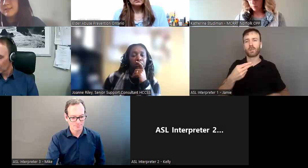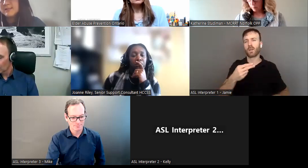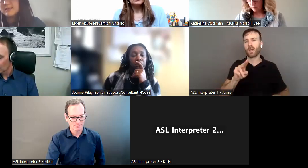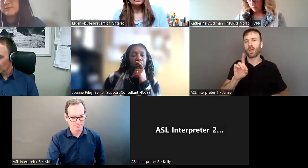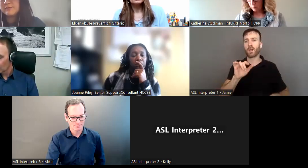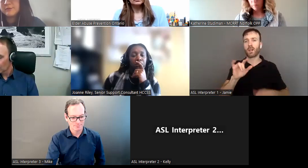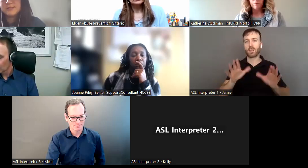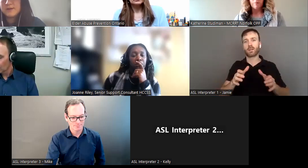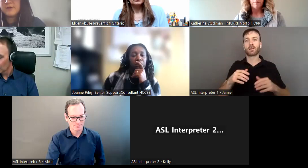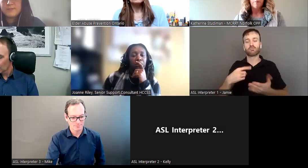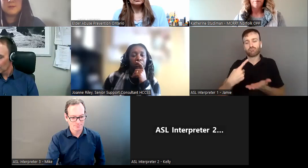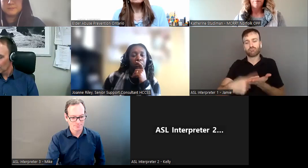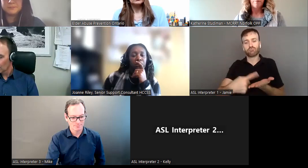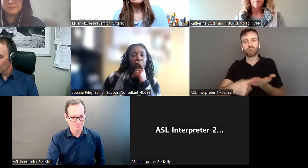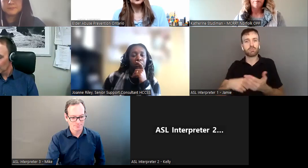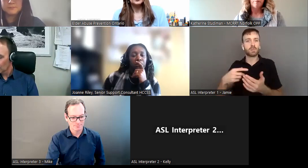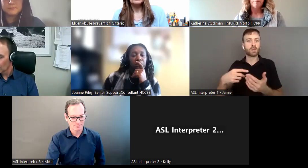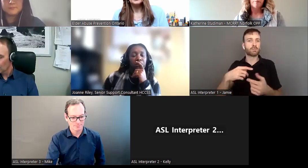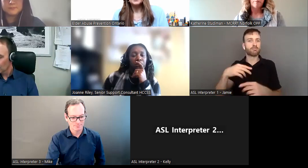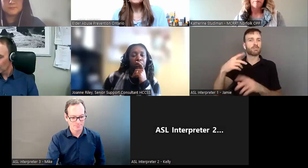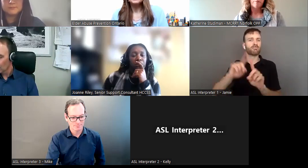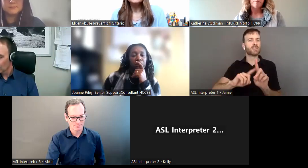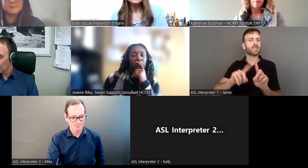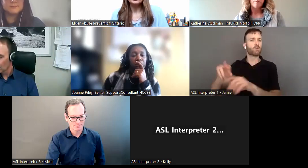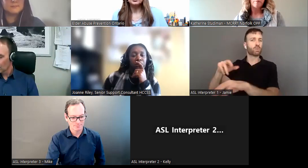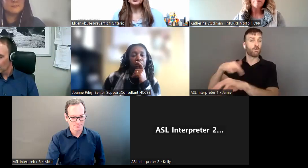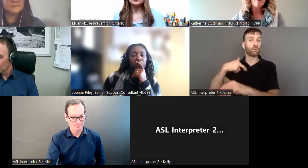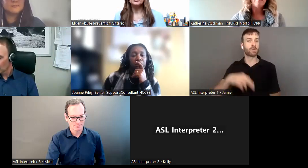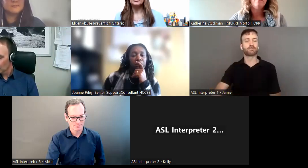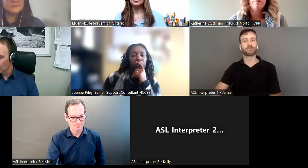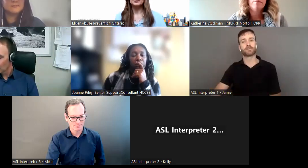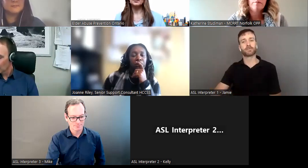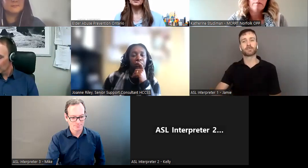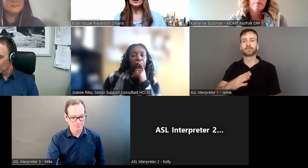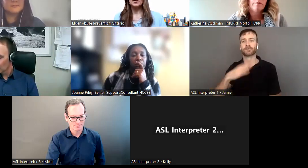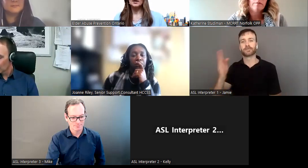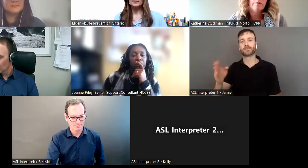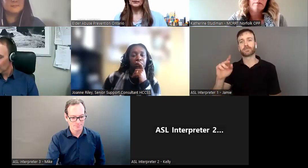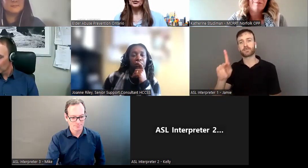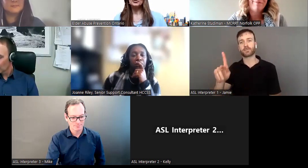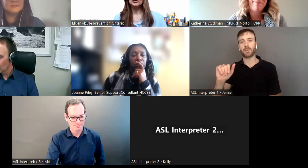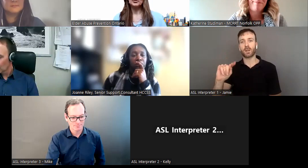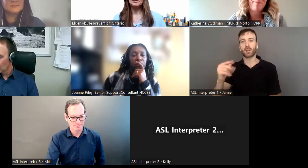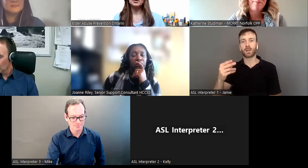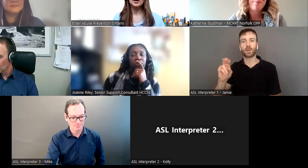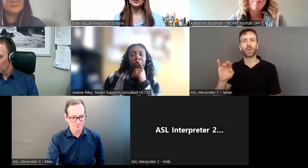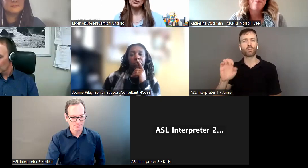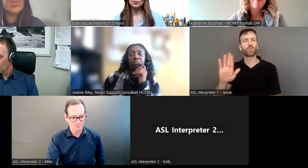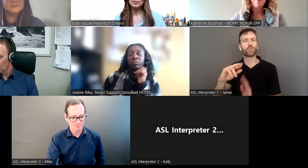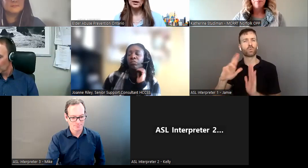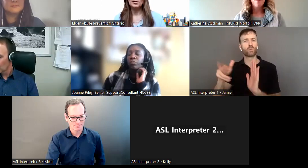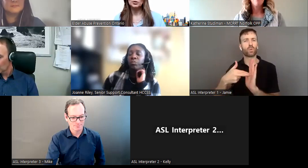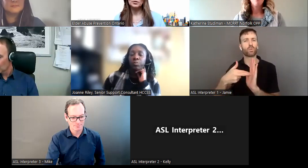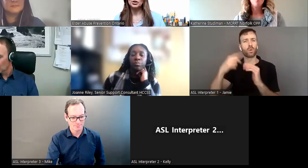about cases, referrals that have come in. Okay. And Katherine, how does that work with your role with mental health